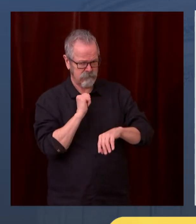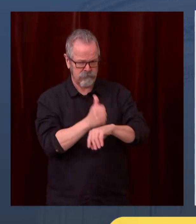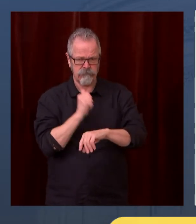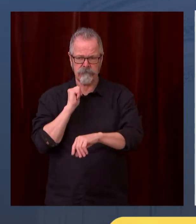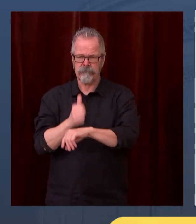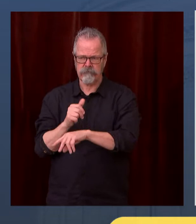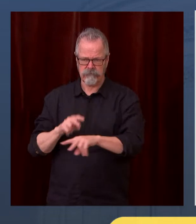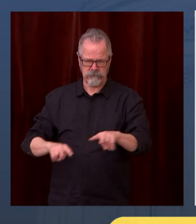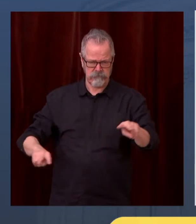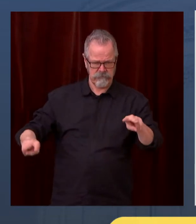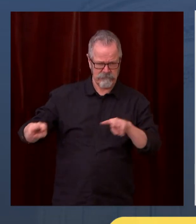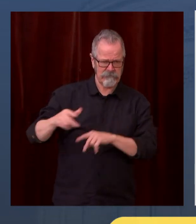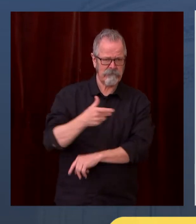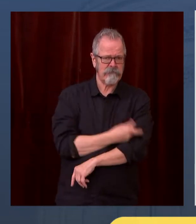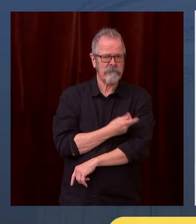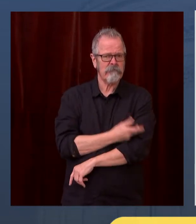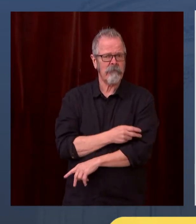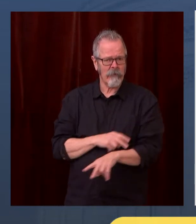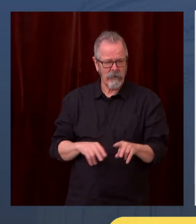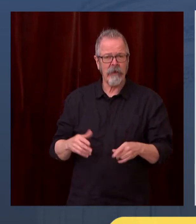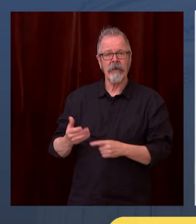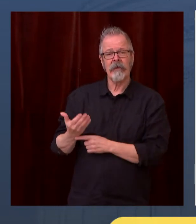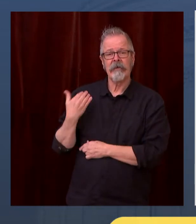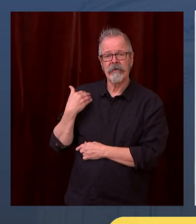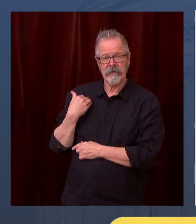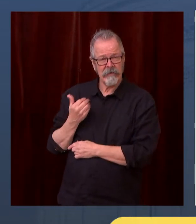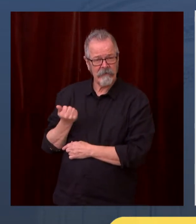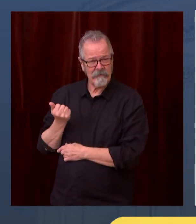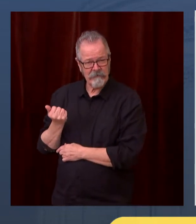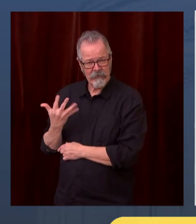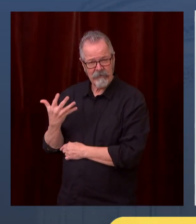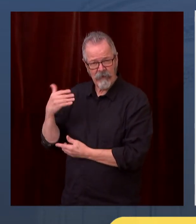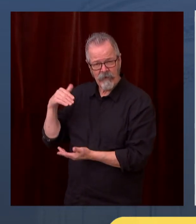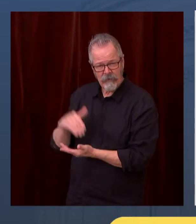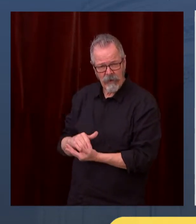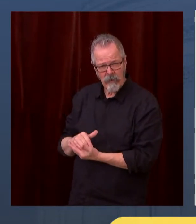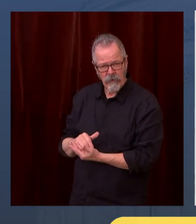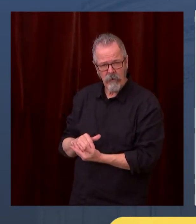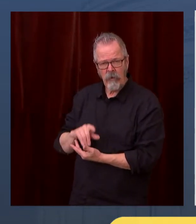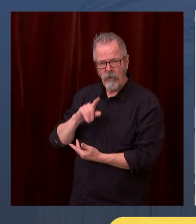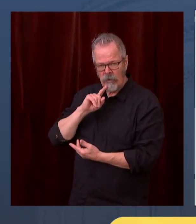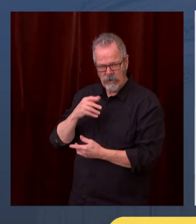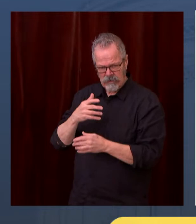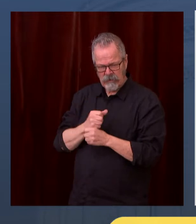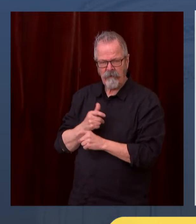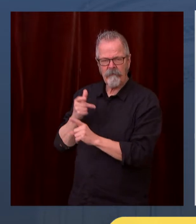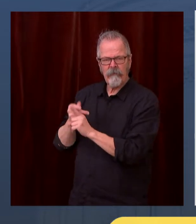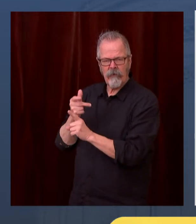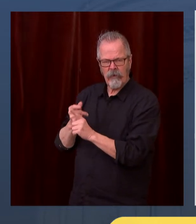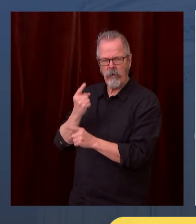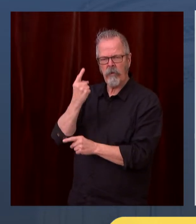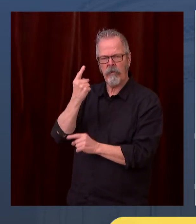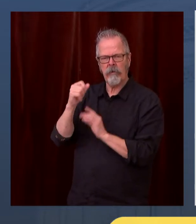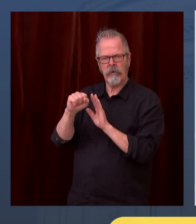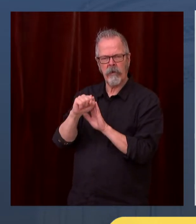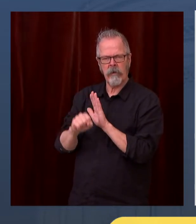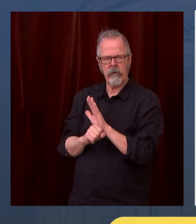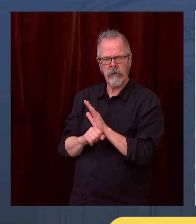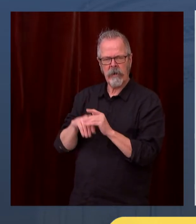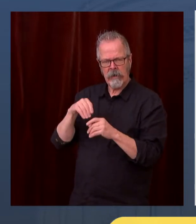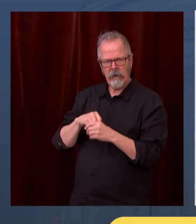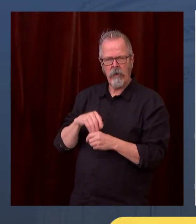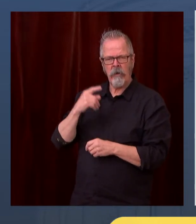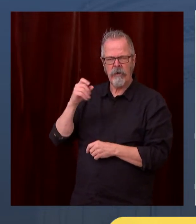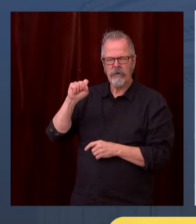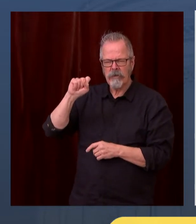than 15,000 people, that's 15,838 people, got vaccinated at one of the state's 4 sites in Spokane,